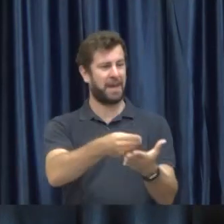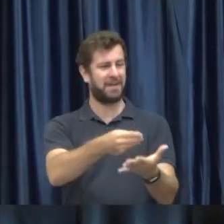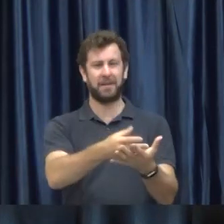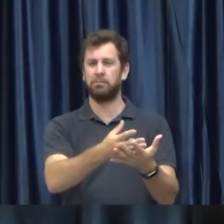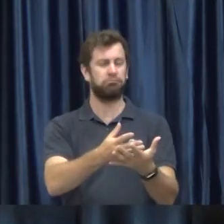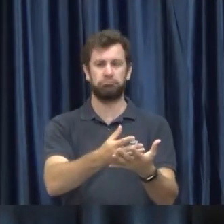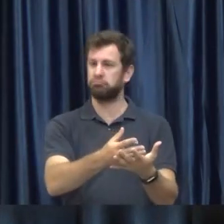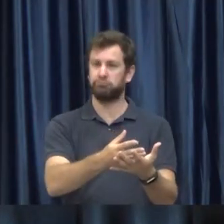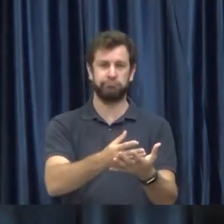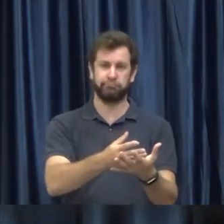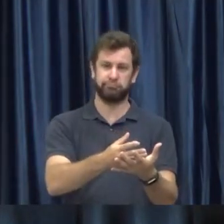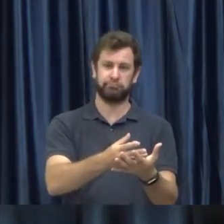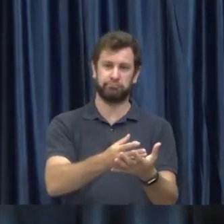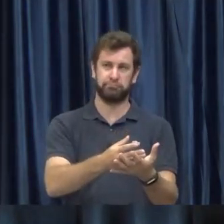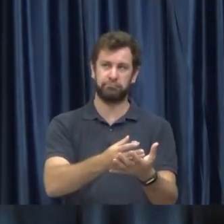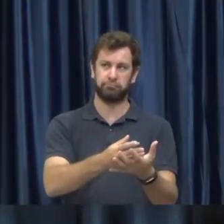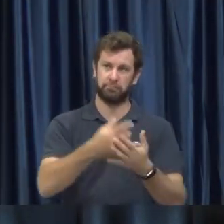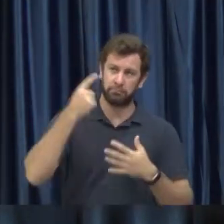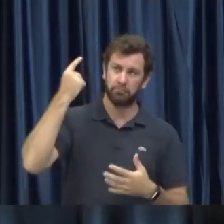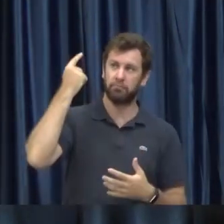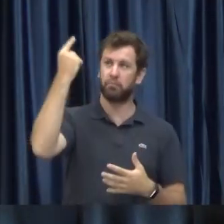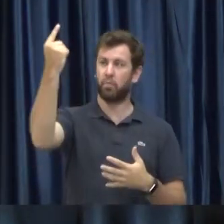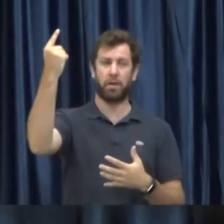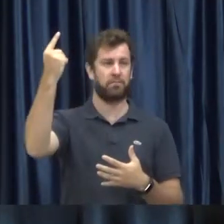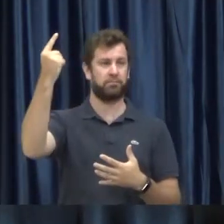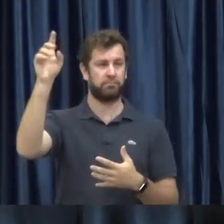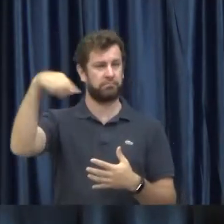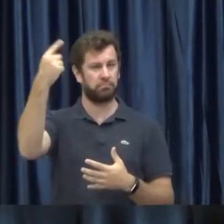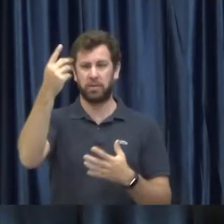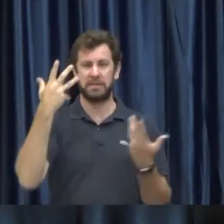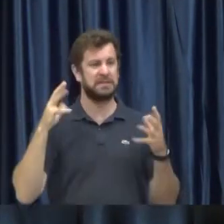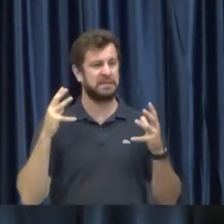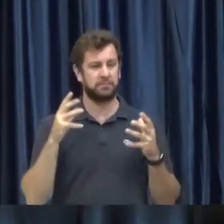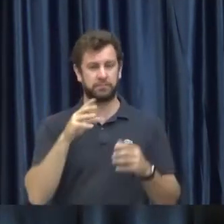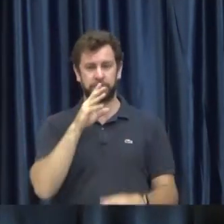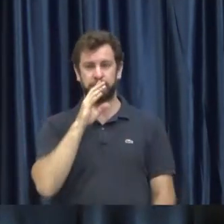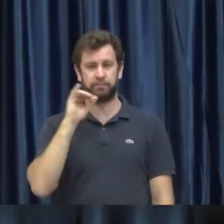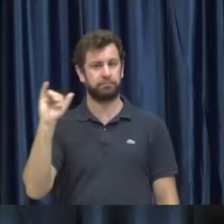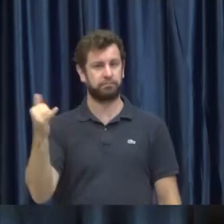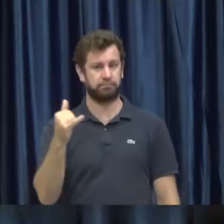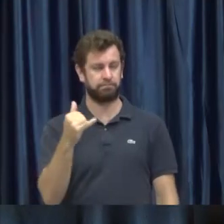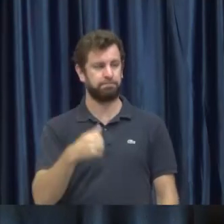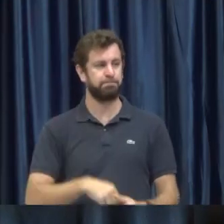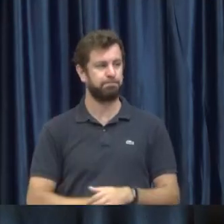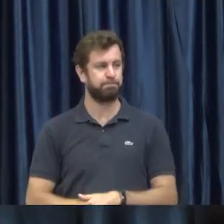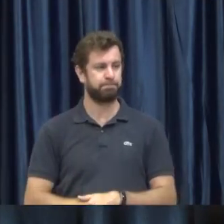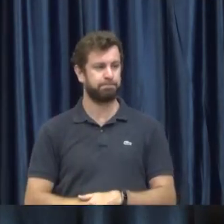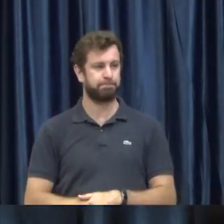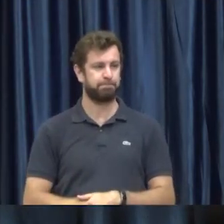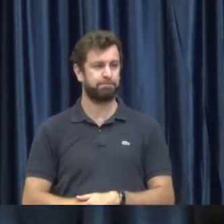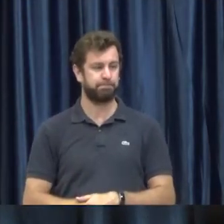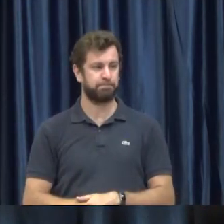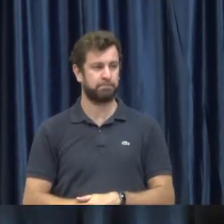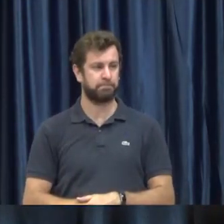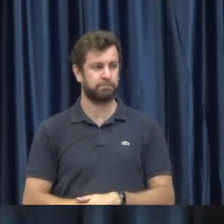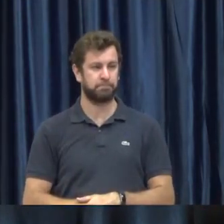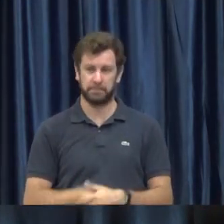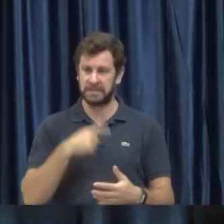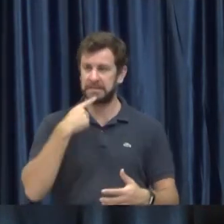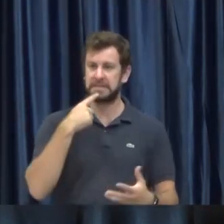Because we have said, La sharik innal hamda wa ni'mata laka wal mulk. We said